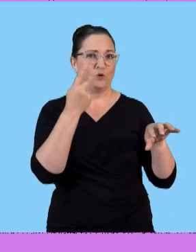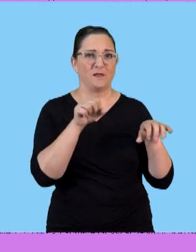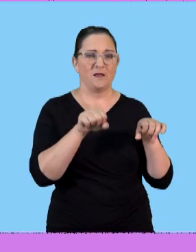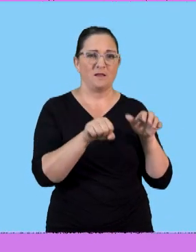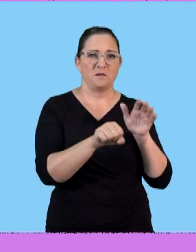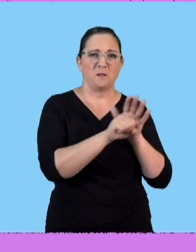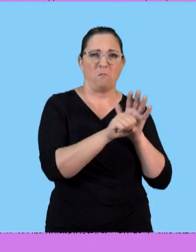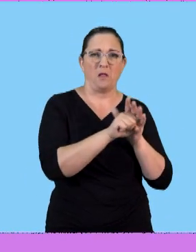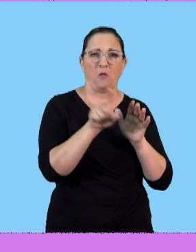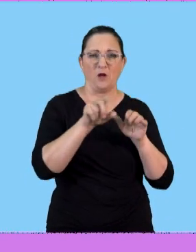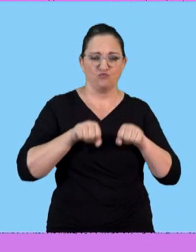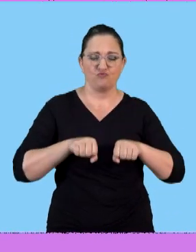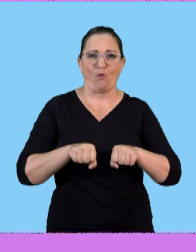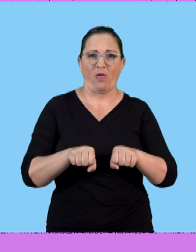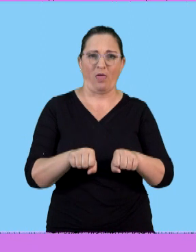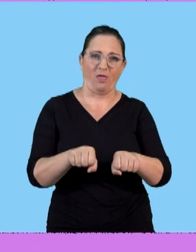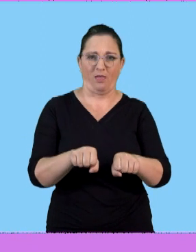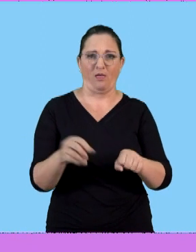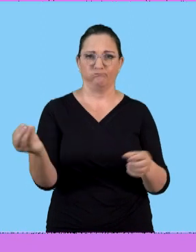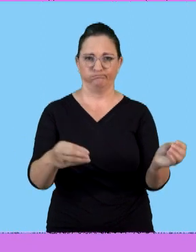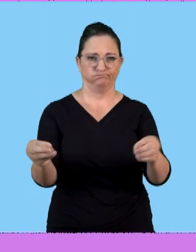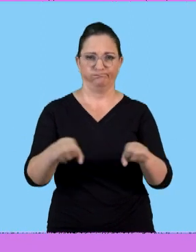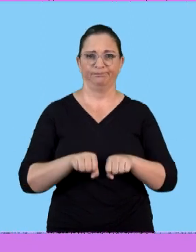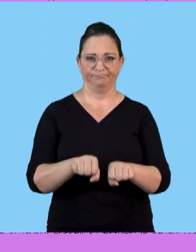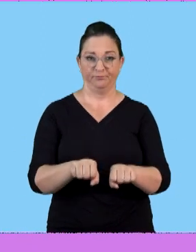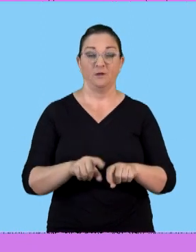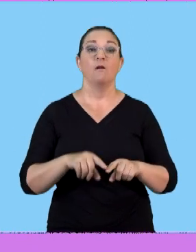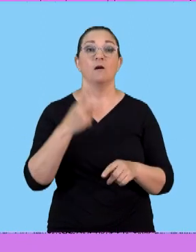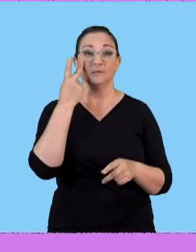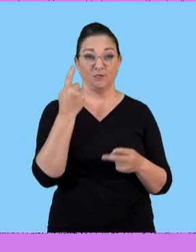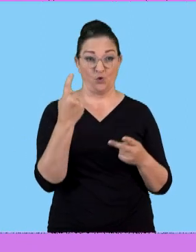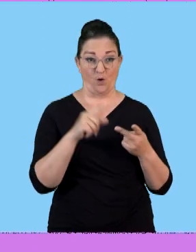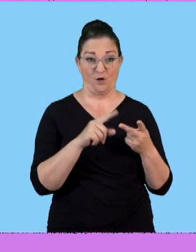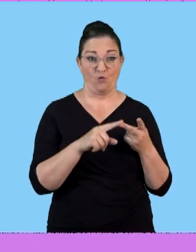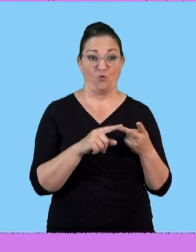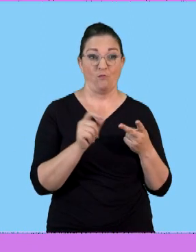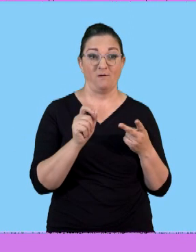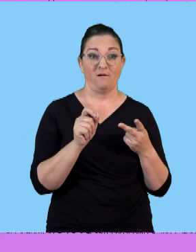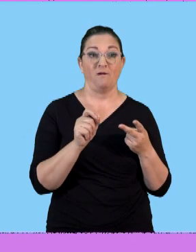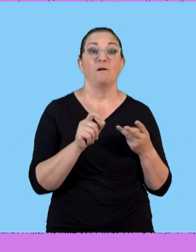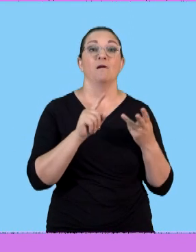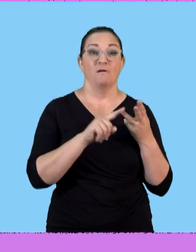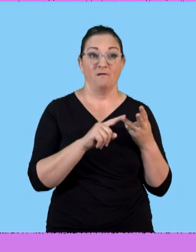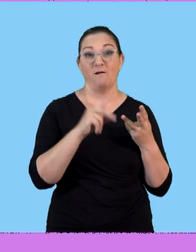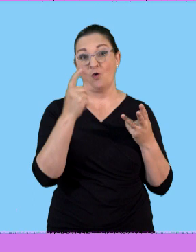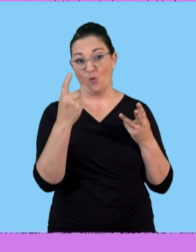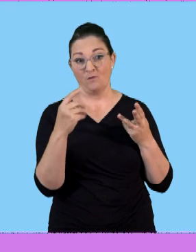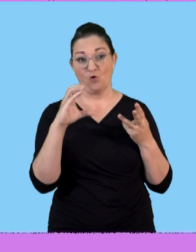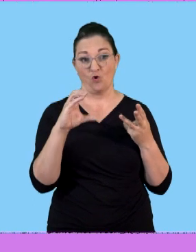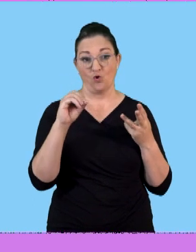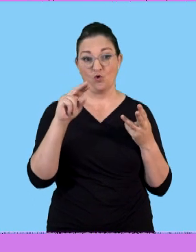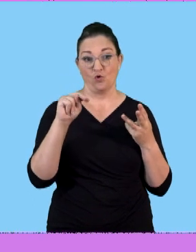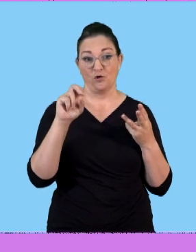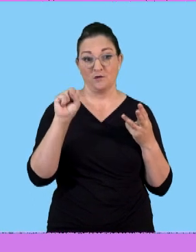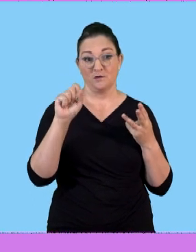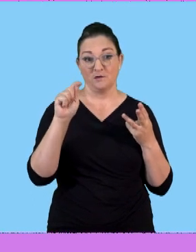trolley, okay? Shopping trolley. I can also see, so it's one there. I can see there's another one here, Constantia